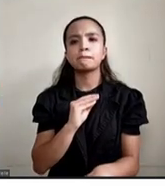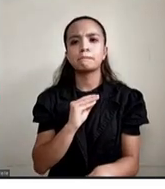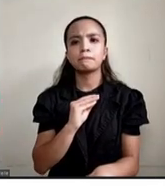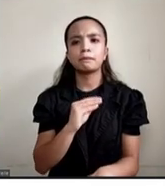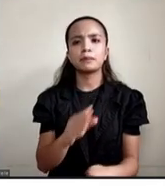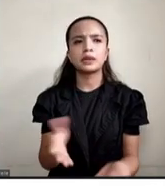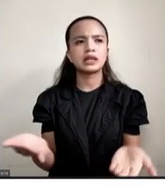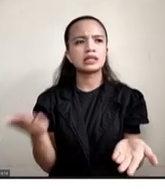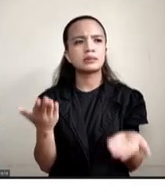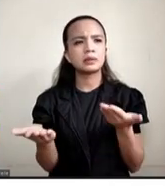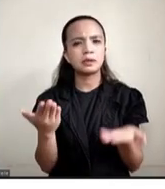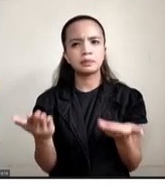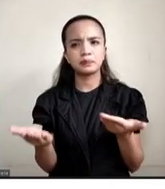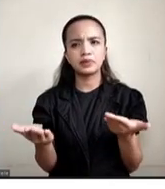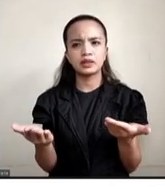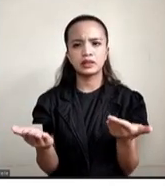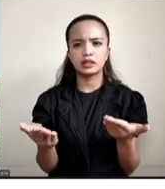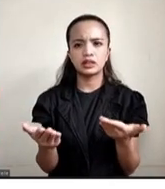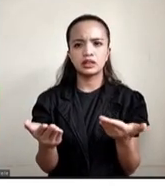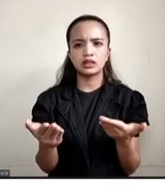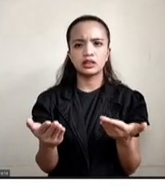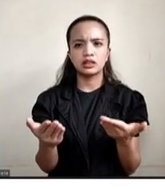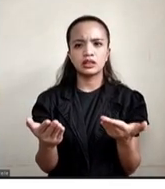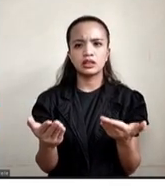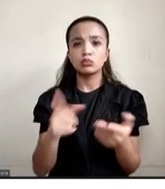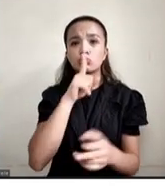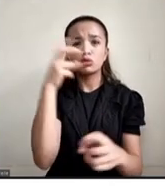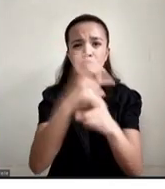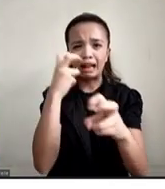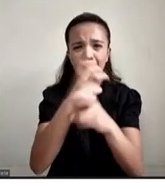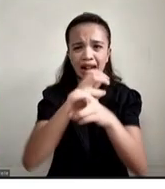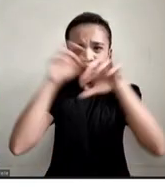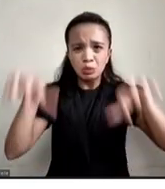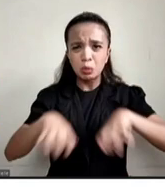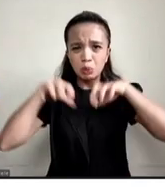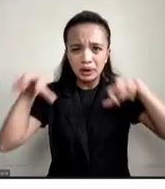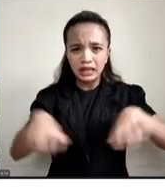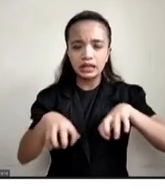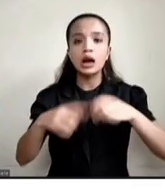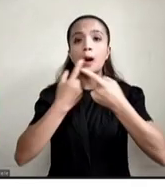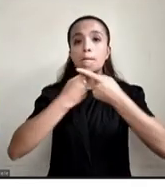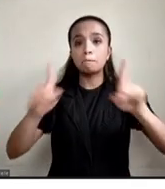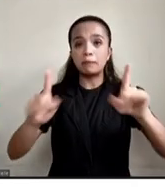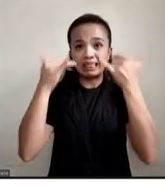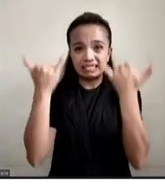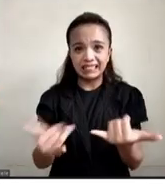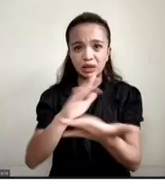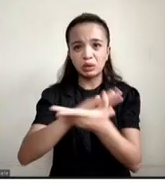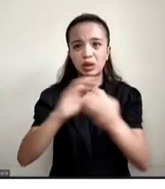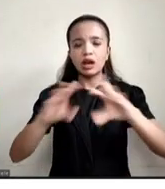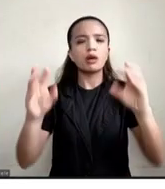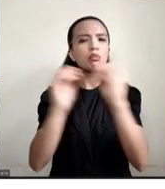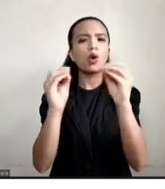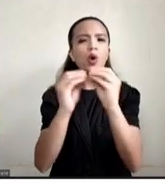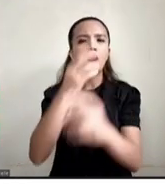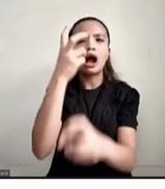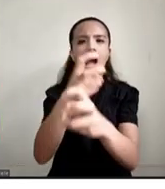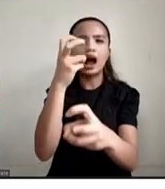kumbaga, a tough job. Mahirap na ngayon trabaho to begin with, but because of this pandemic, mas mahirap pa siya, right?